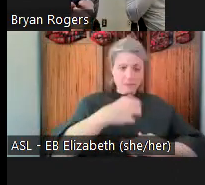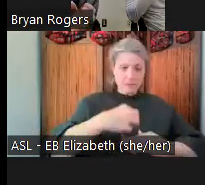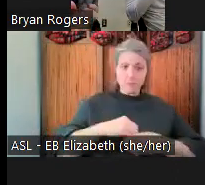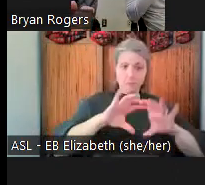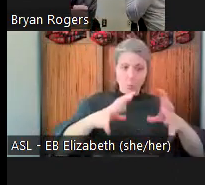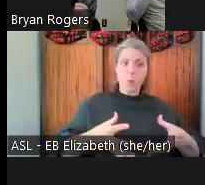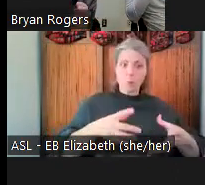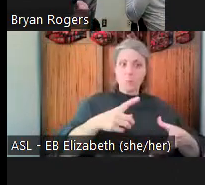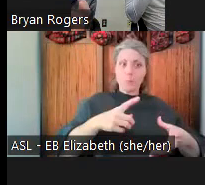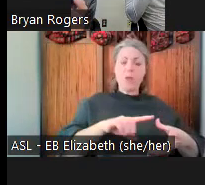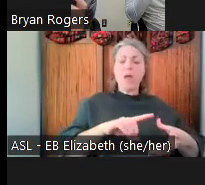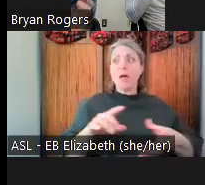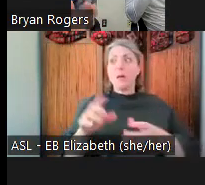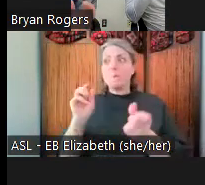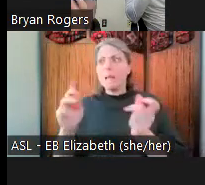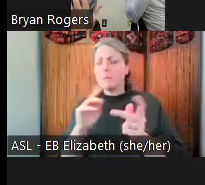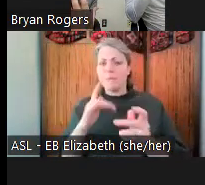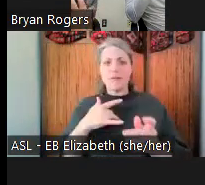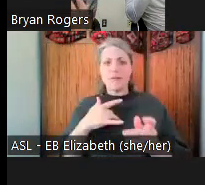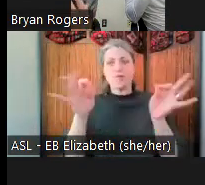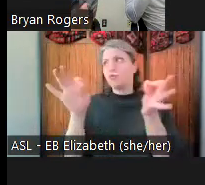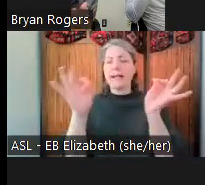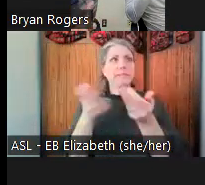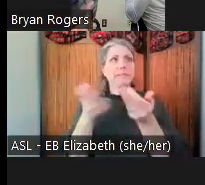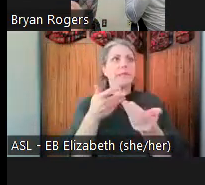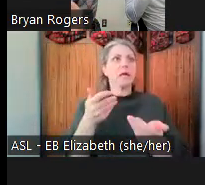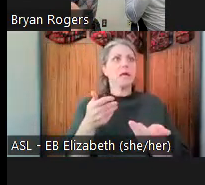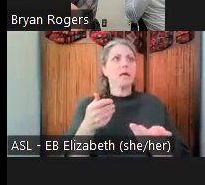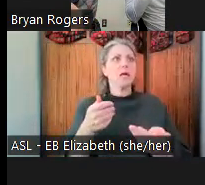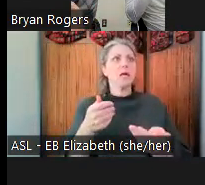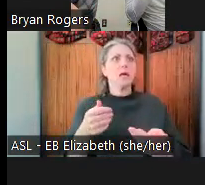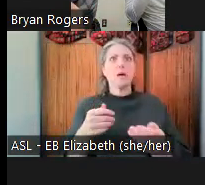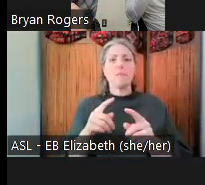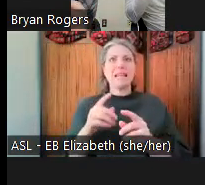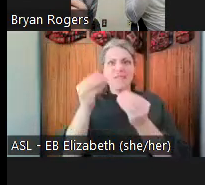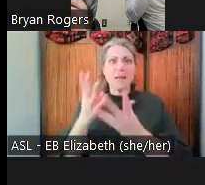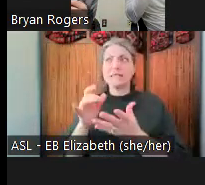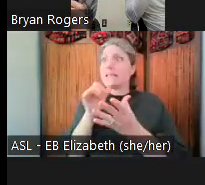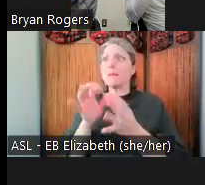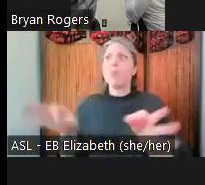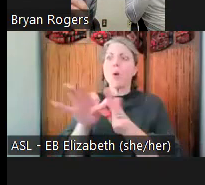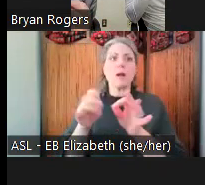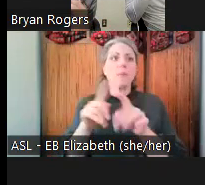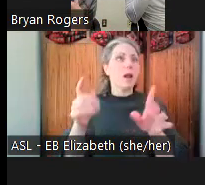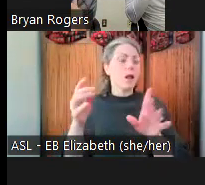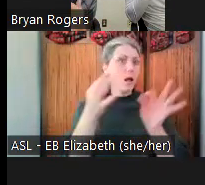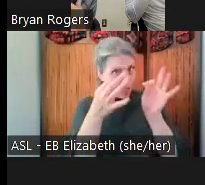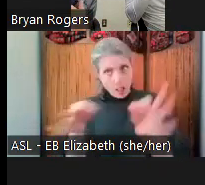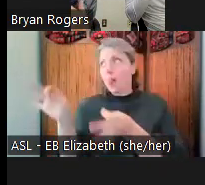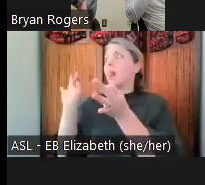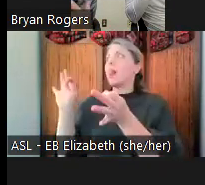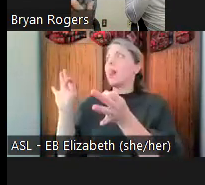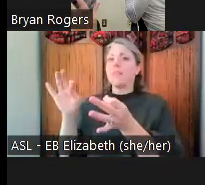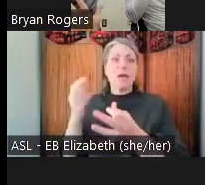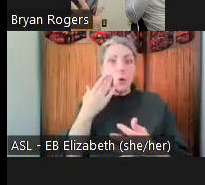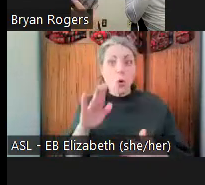people. A lot of them will be distracted by the most unnecessary information, but it may be that they don't know it's unnecessary.